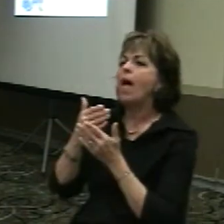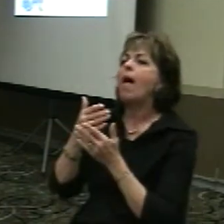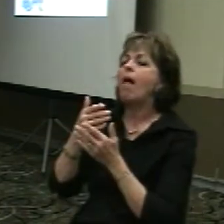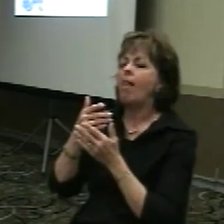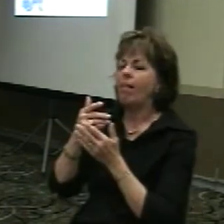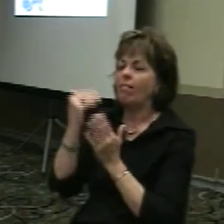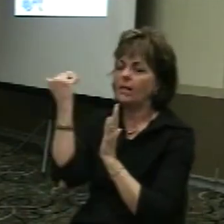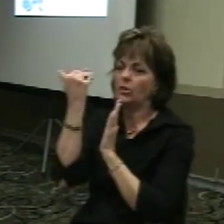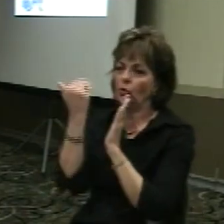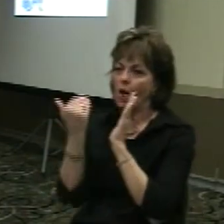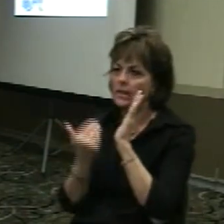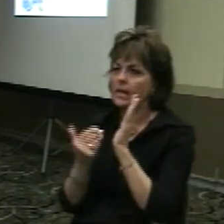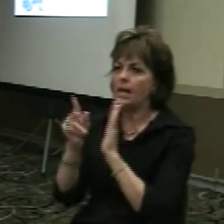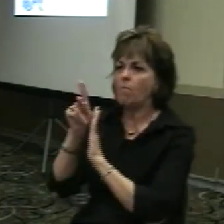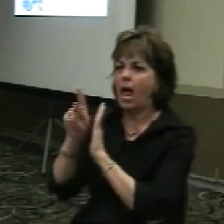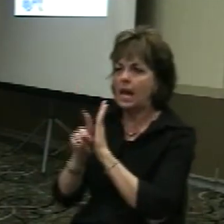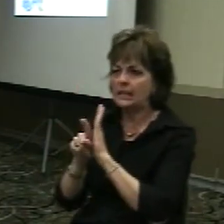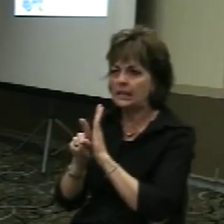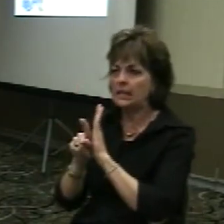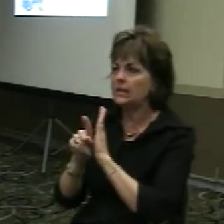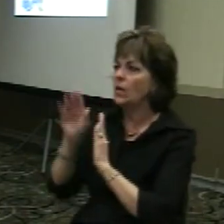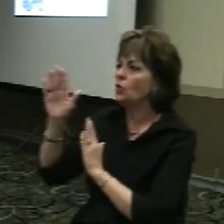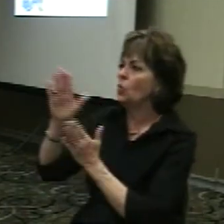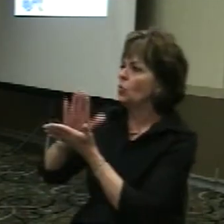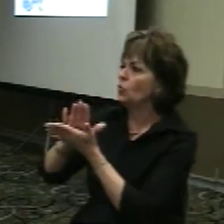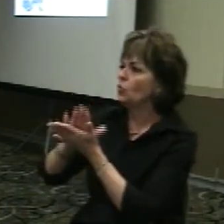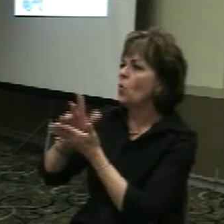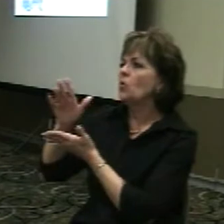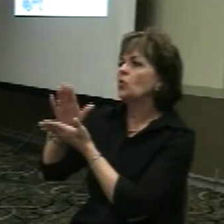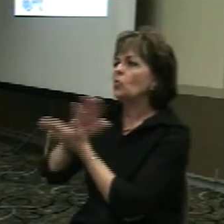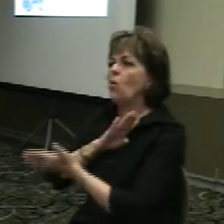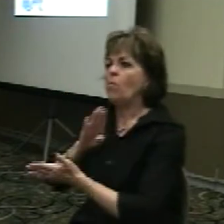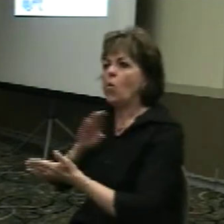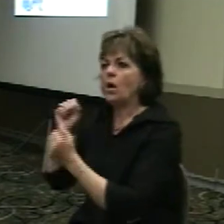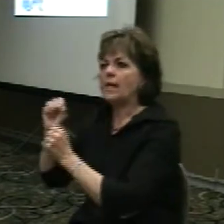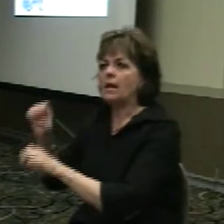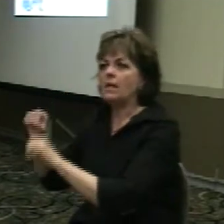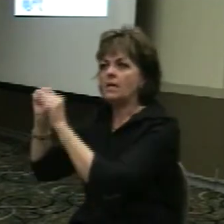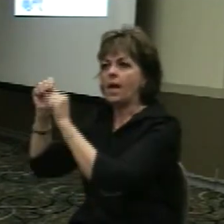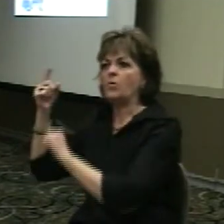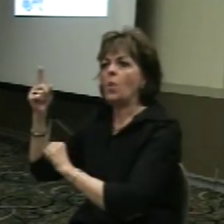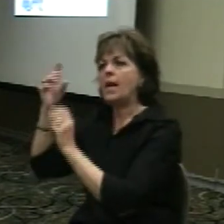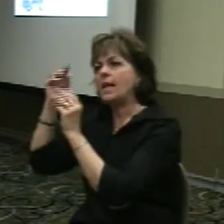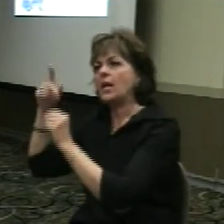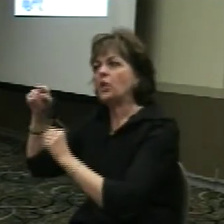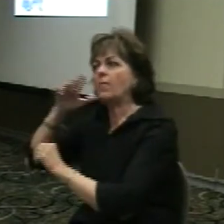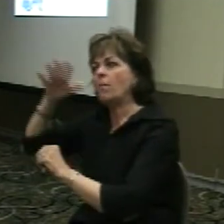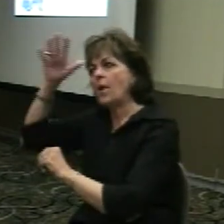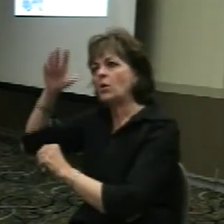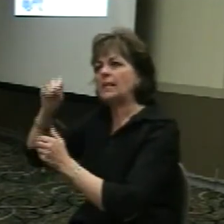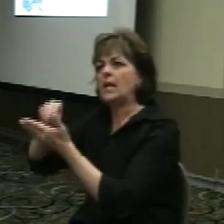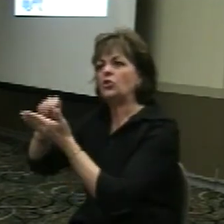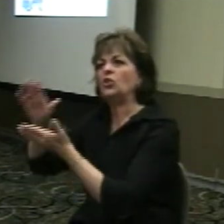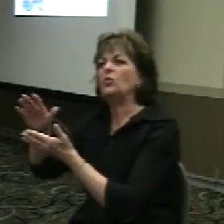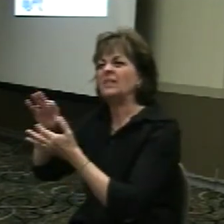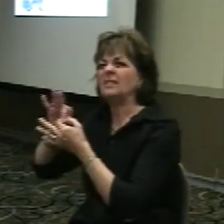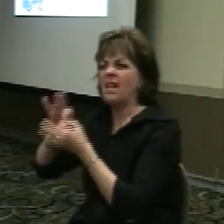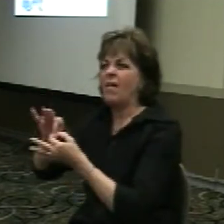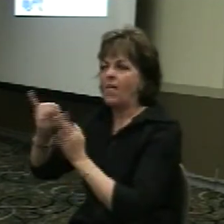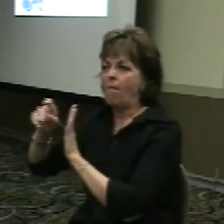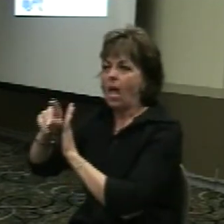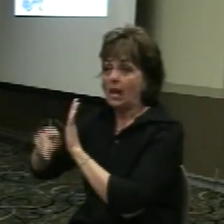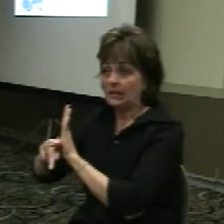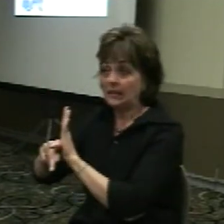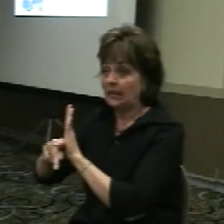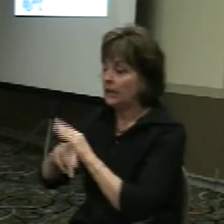well-constructed policies so that your school and your school board can adopt one, and that you can then educate the parents and the students as to what that policy